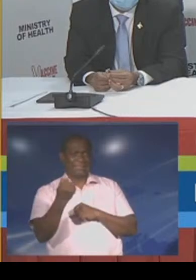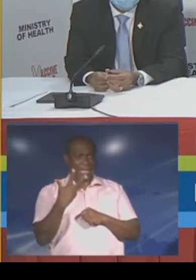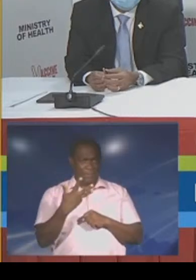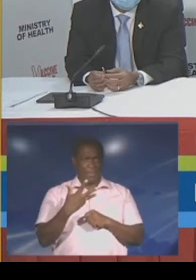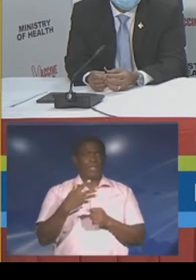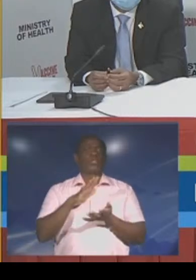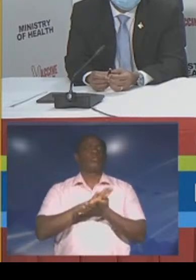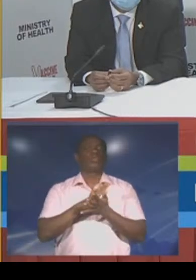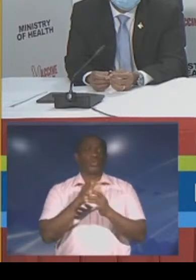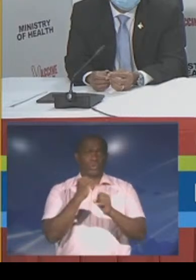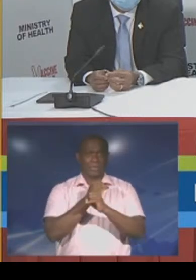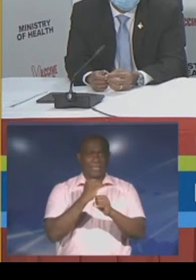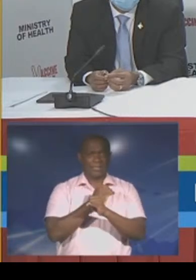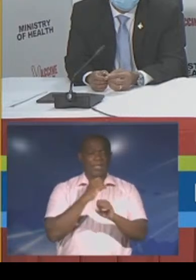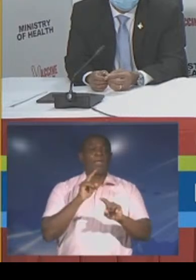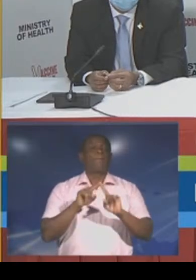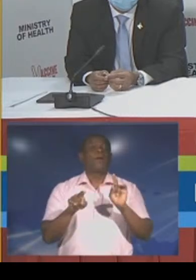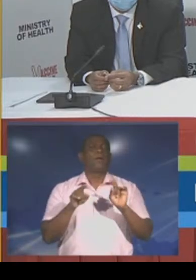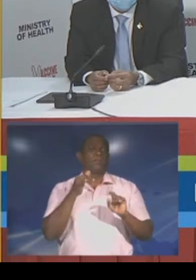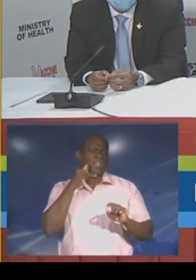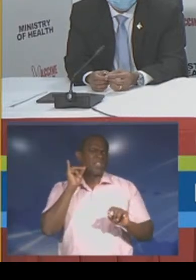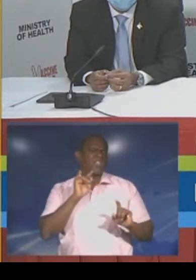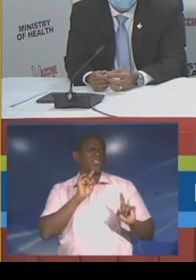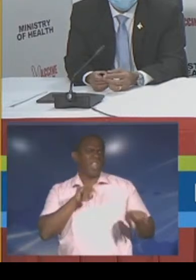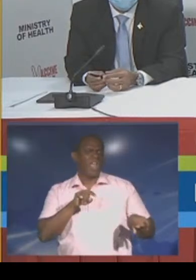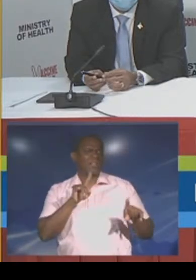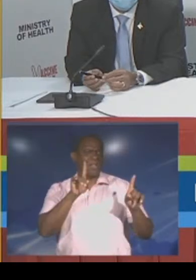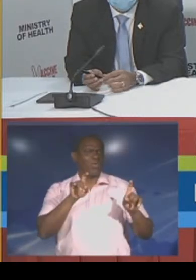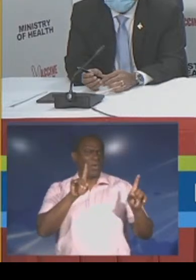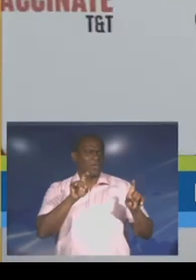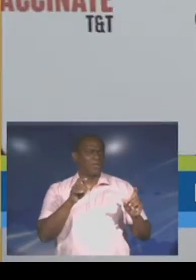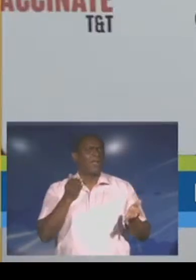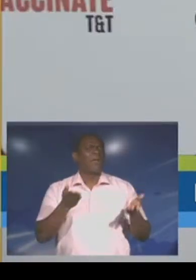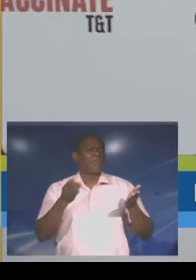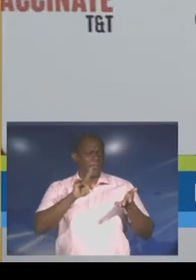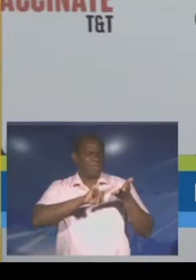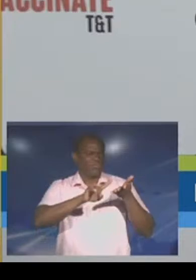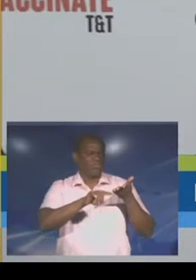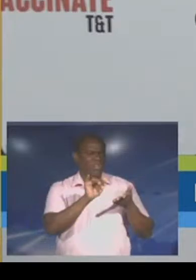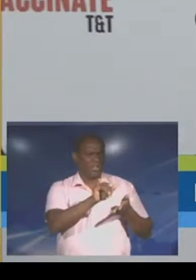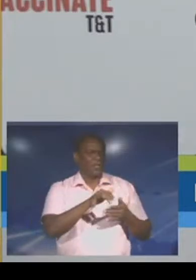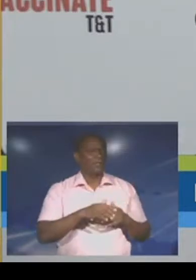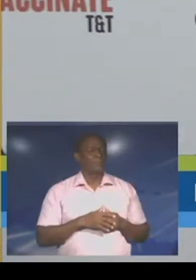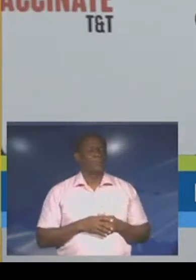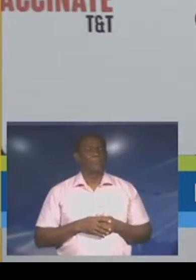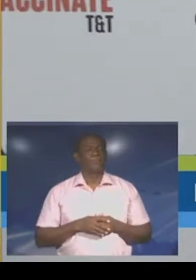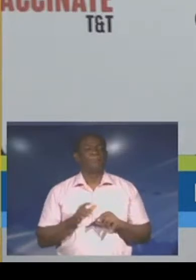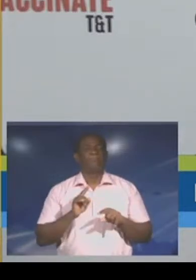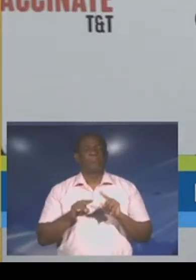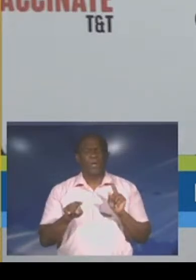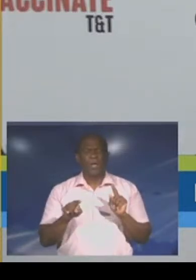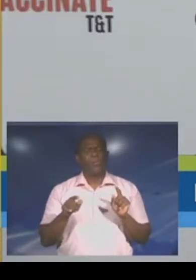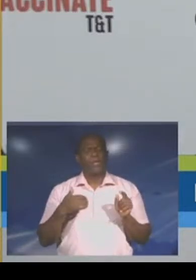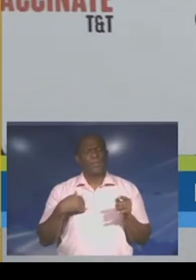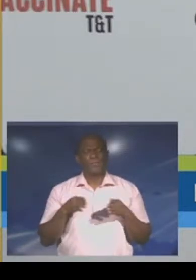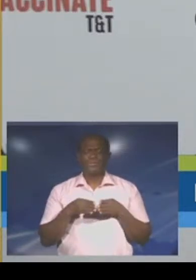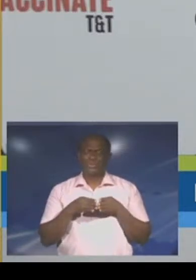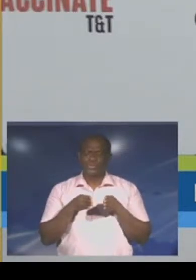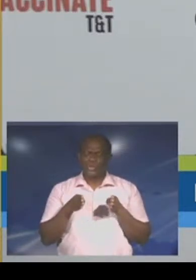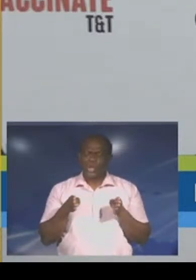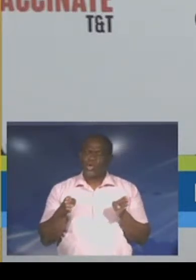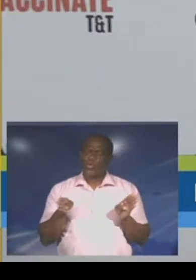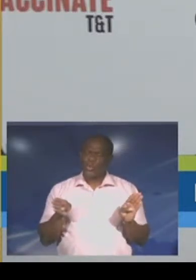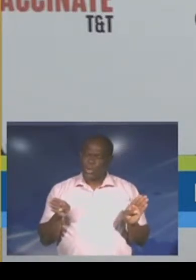about COVID in schools. So maybe we could refer to that. But there has been a general, really